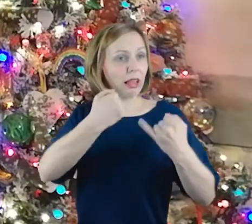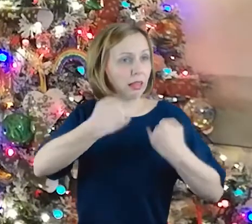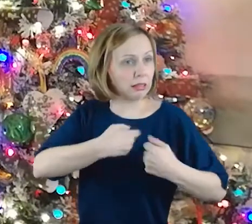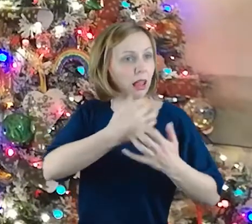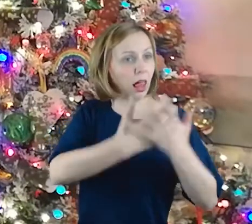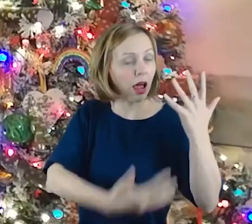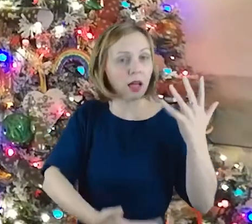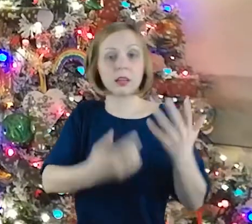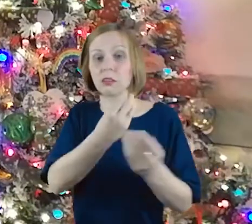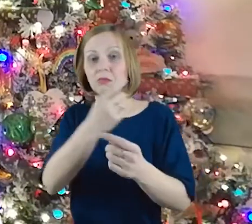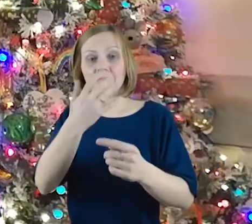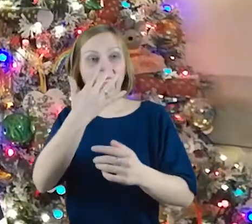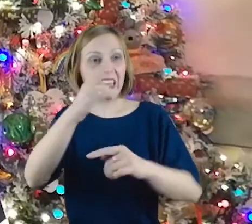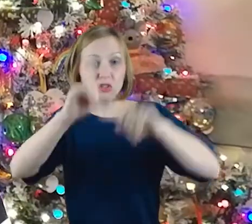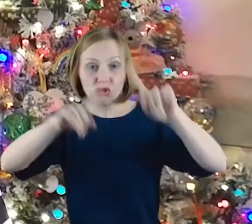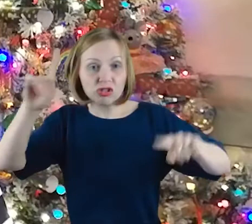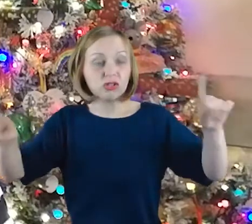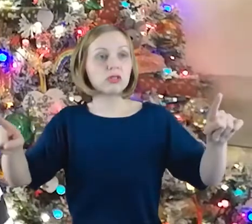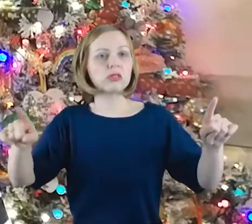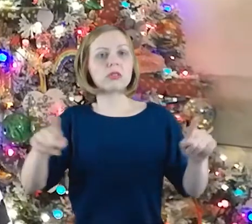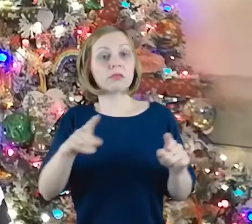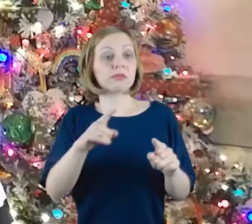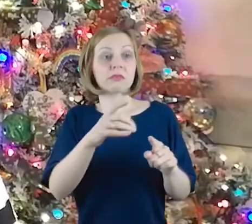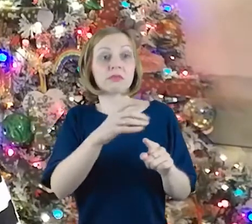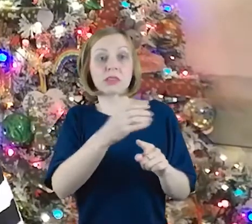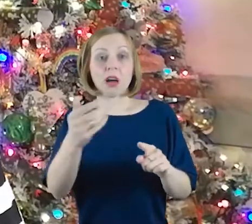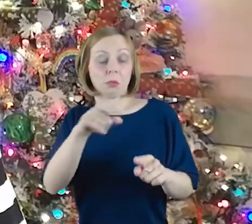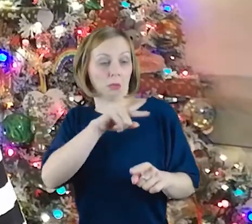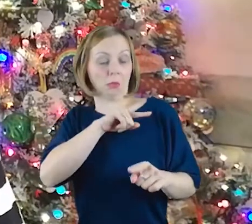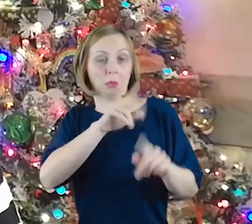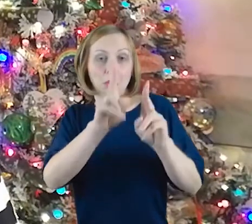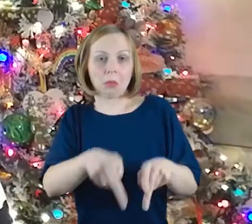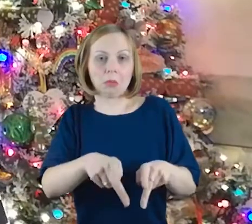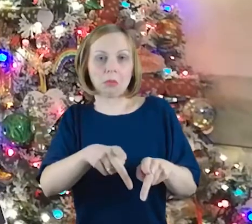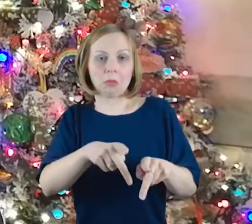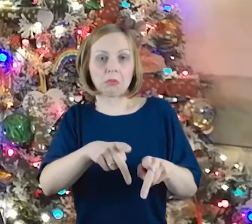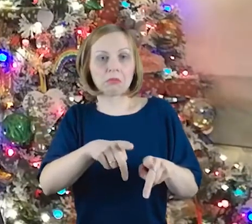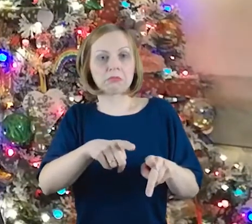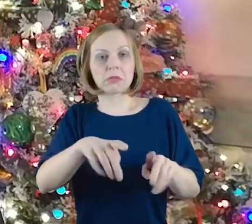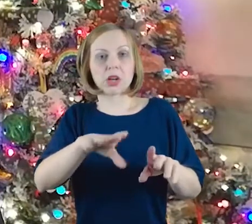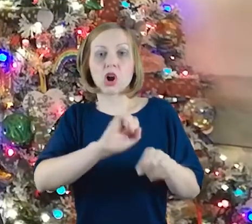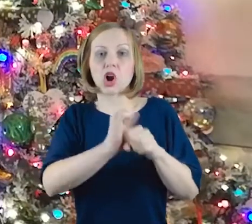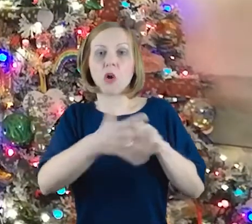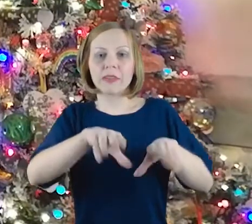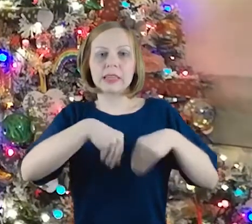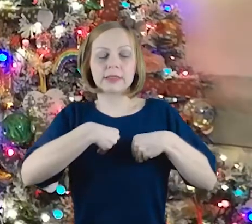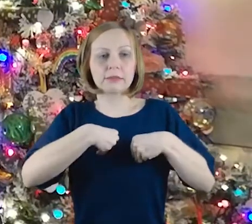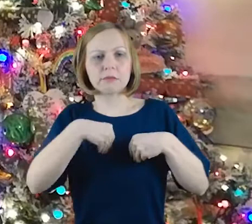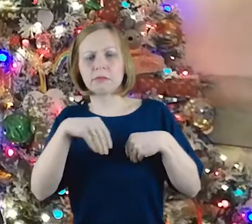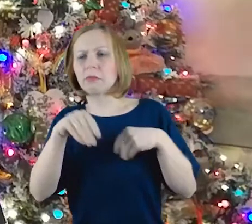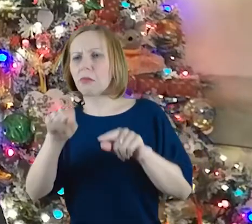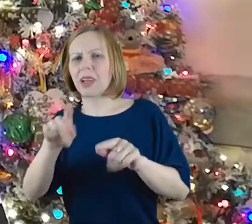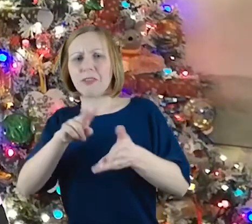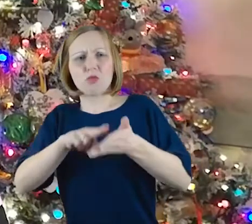Some sadly have lost their lives to COVID. And not being able to celebrate the funeral in the way that they would normally have done so